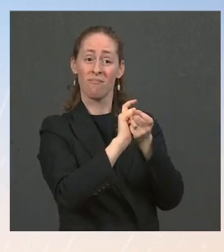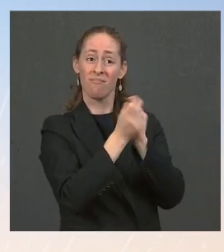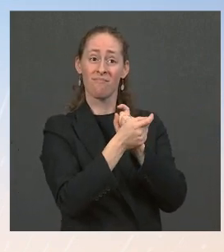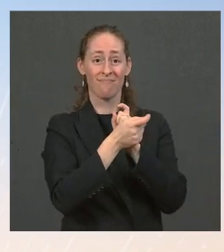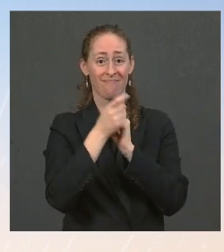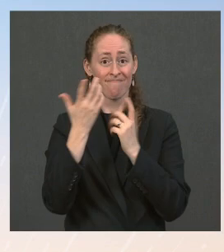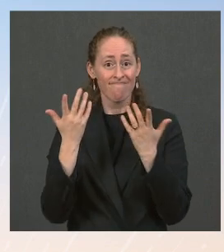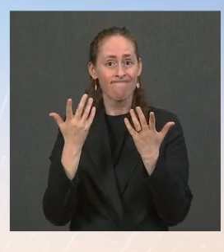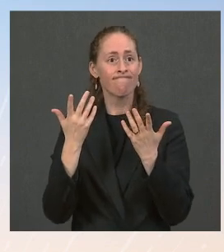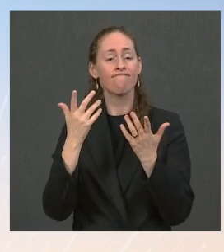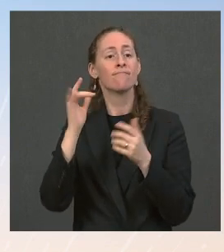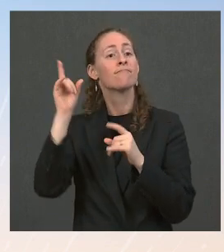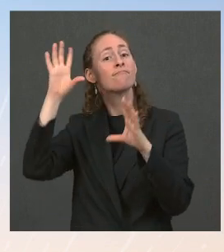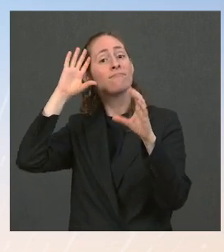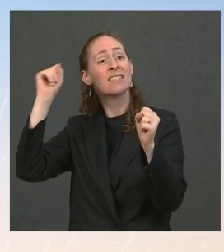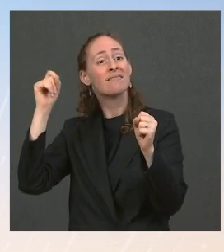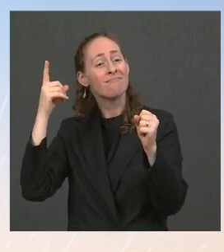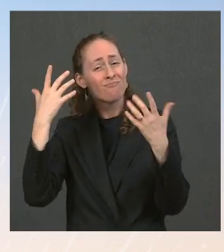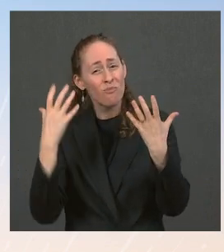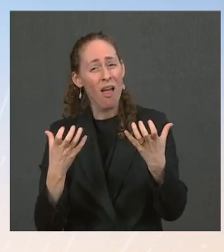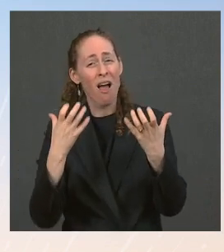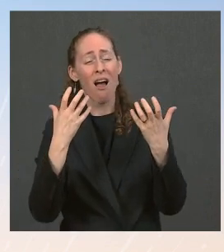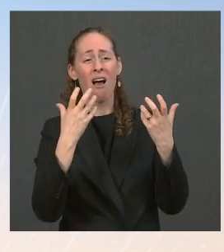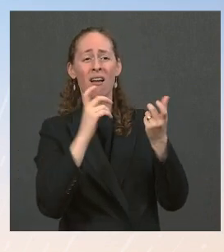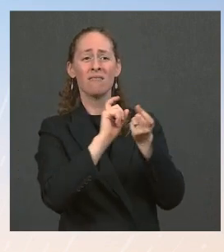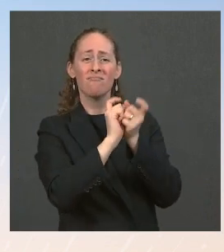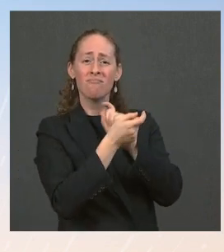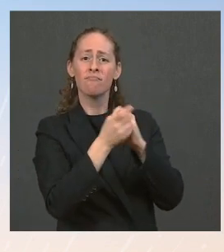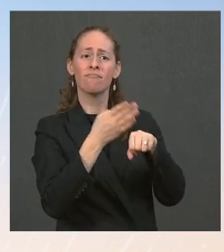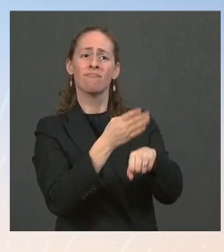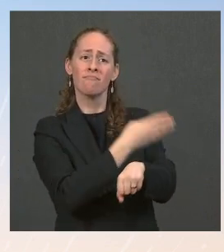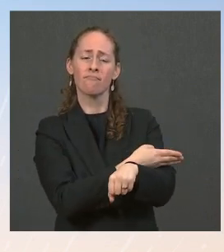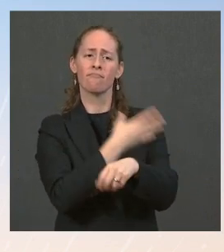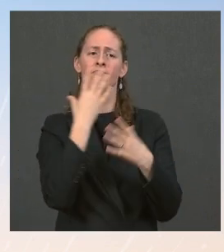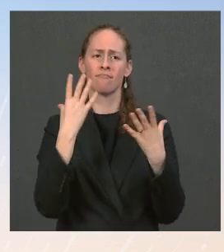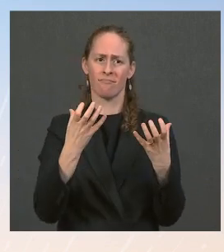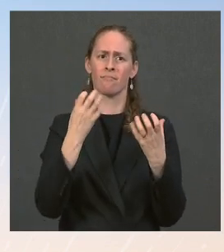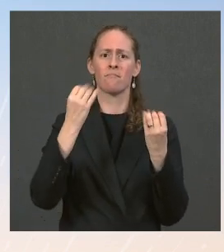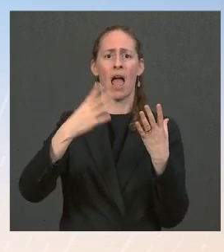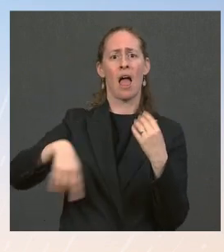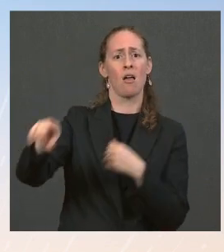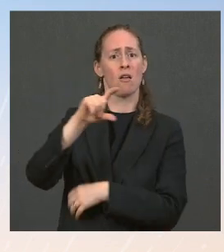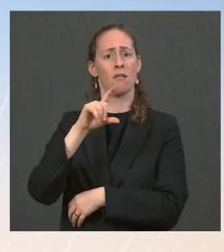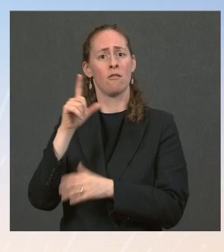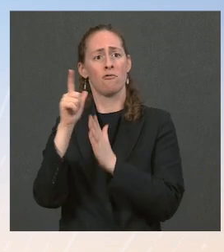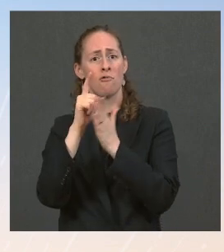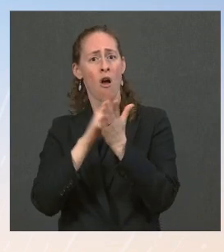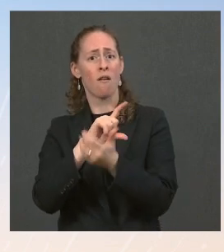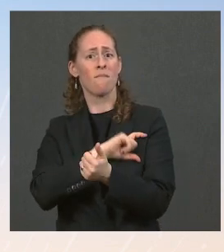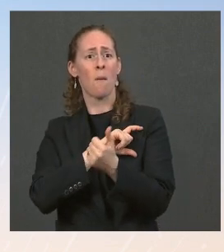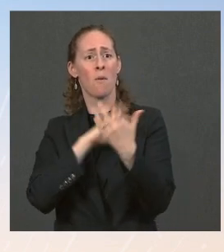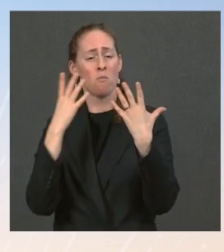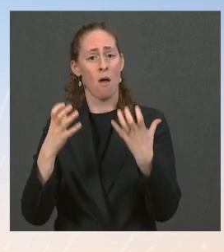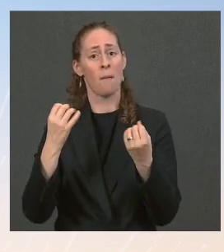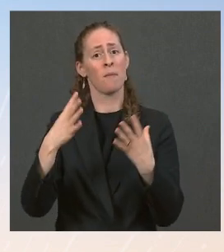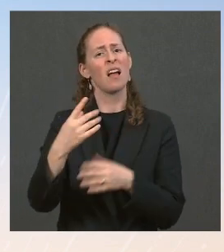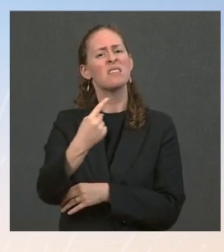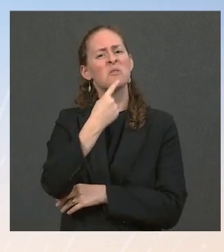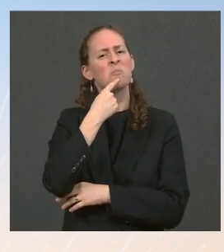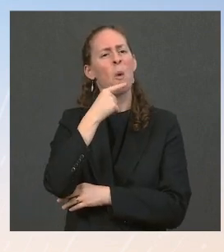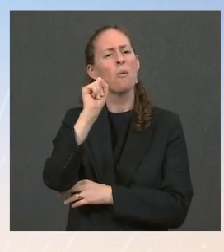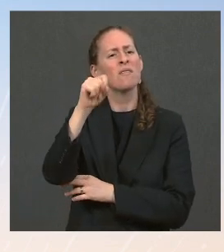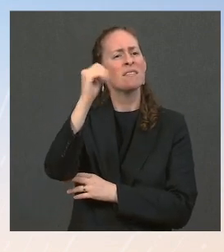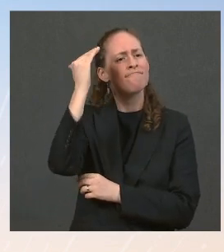engage on key issues that many in law enforcement were willing to address. We agree. That's incredibly disappointing. And these reforms are